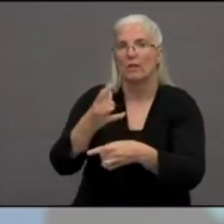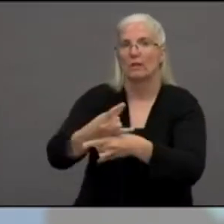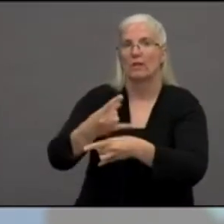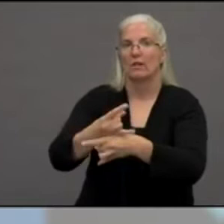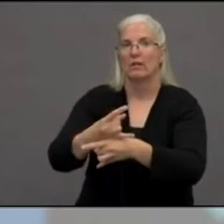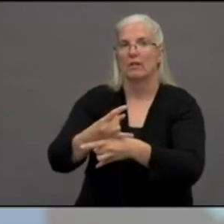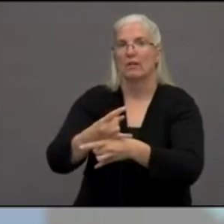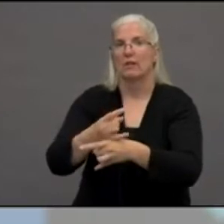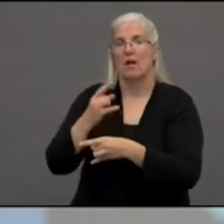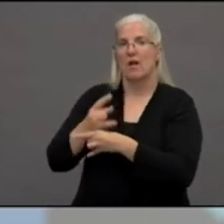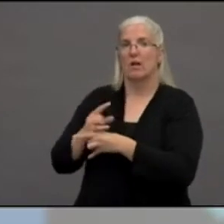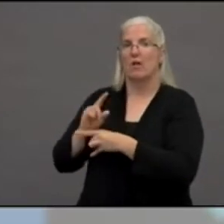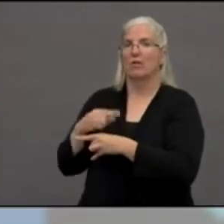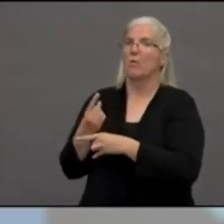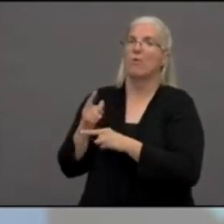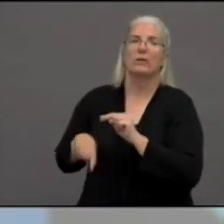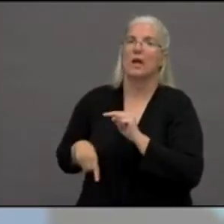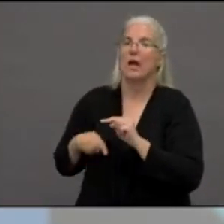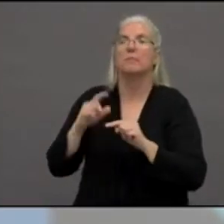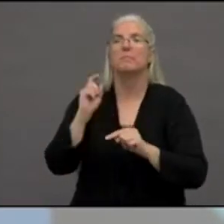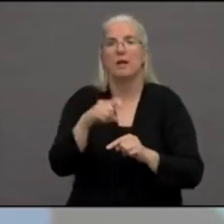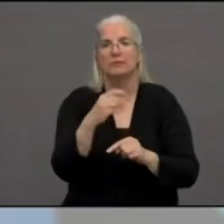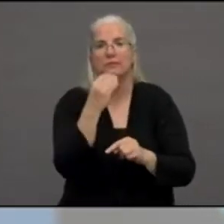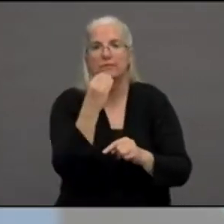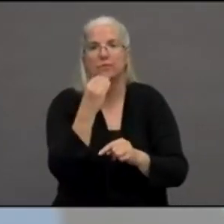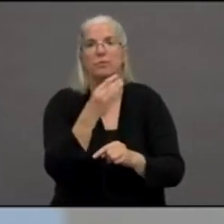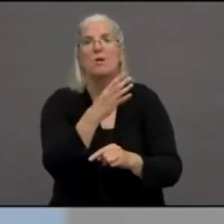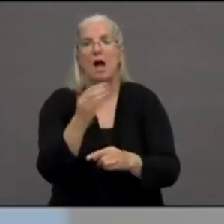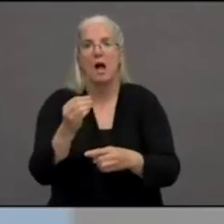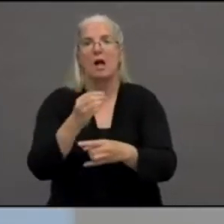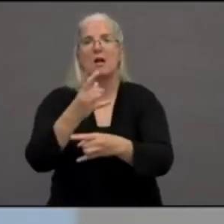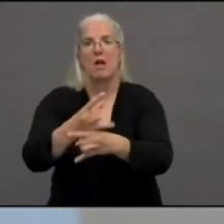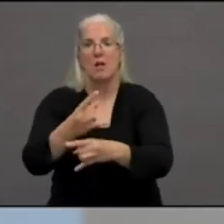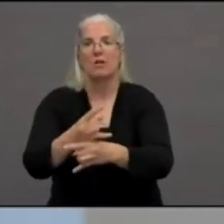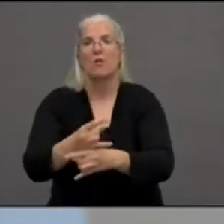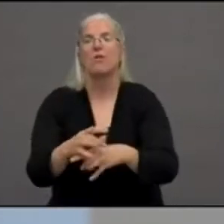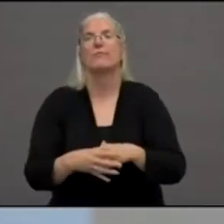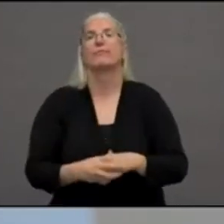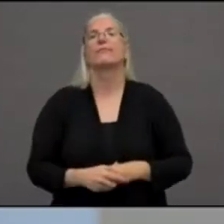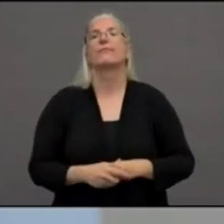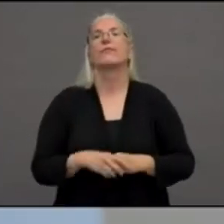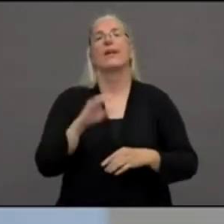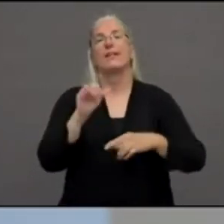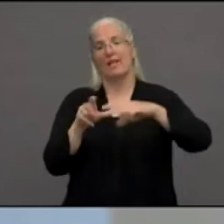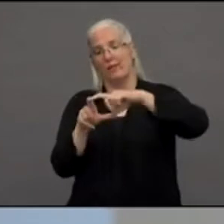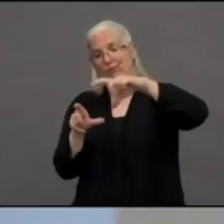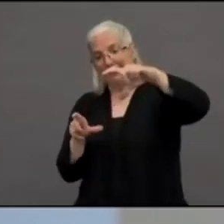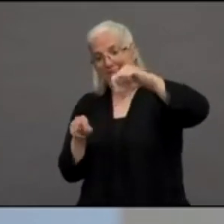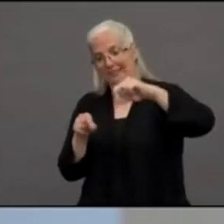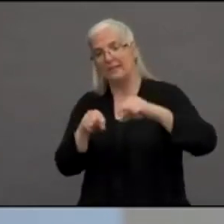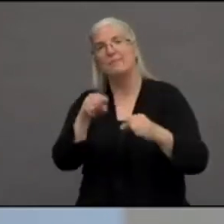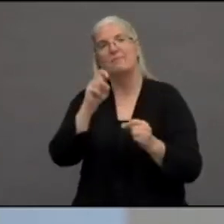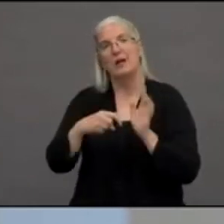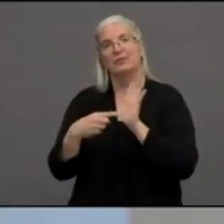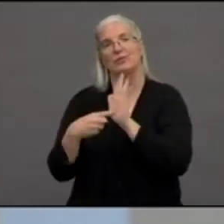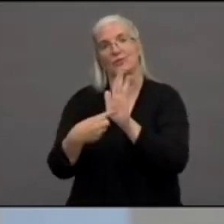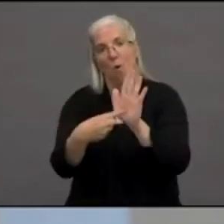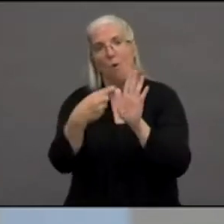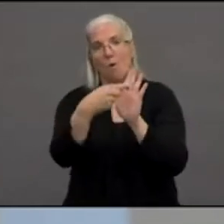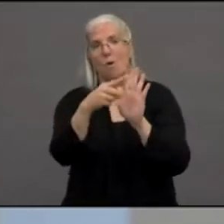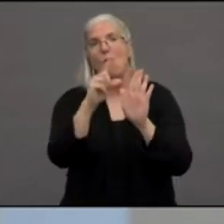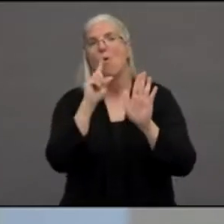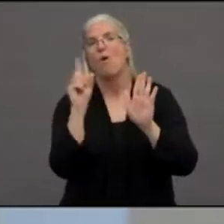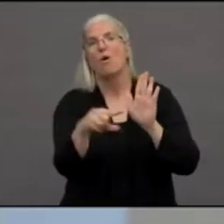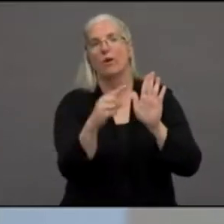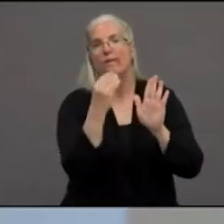If it's not on the same receipt, they would not be allowed to operate at that time. So they would have to ensure that that meal and